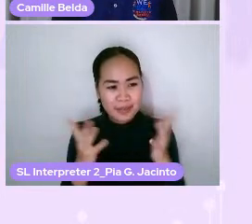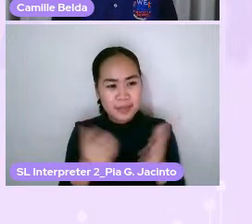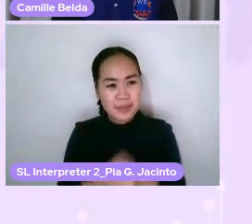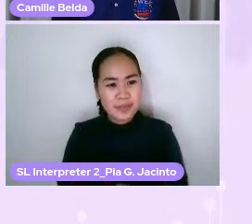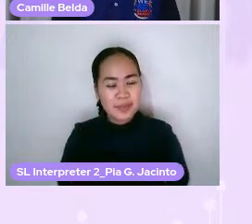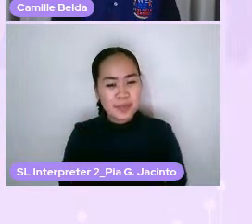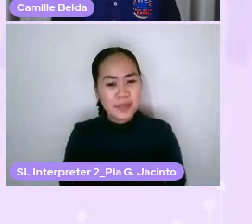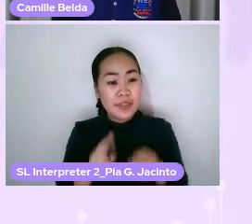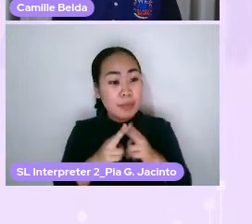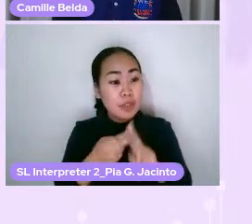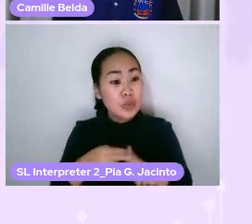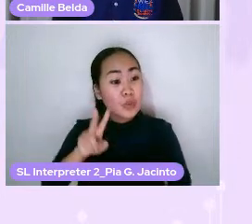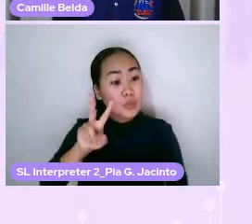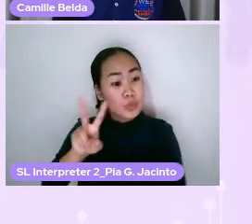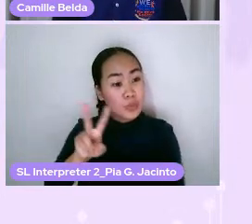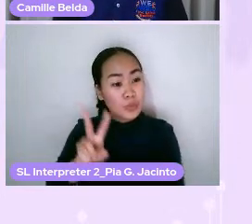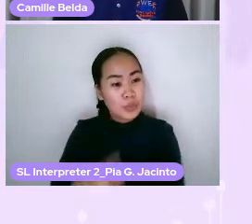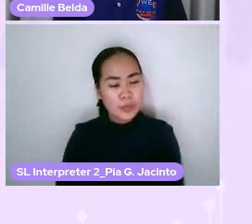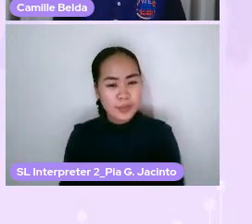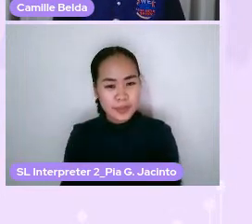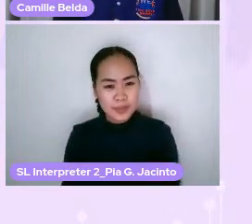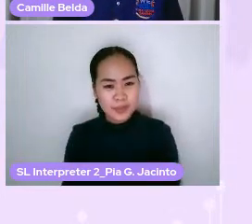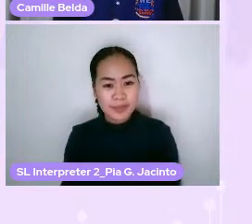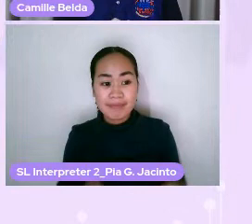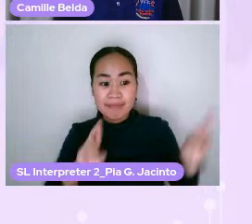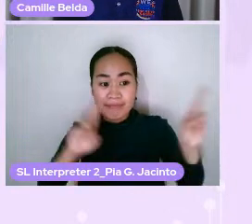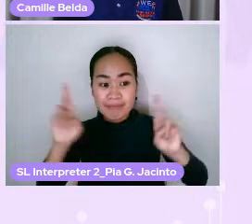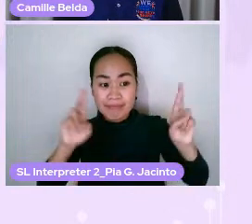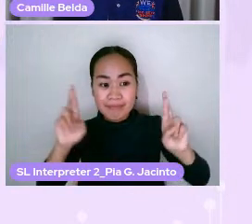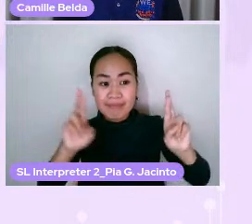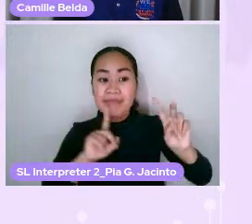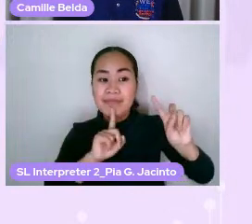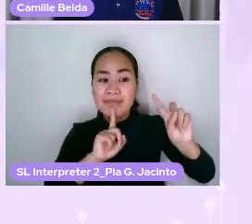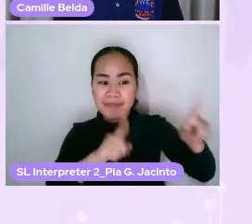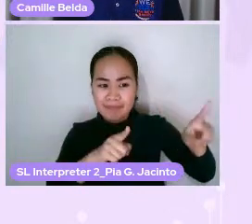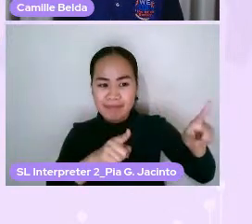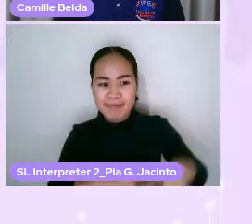2. Marker ready? And go!